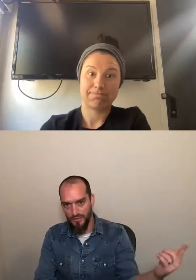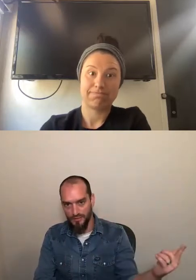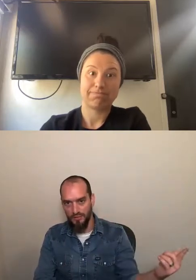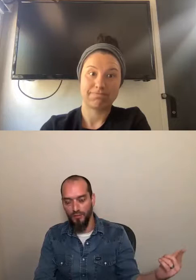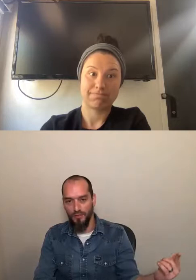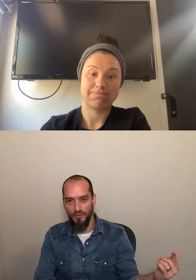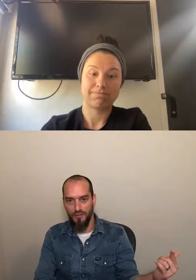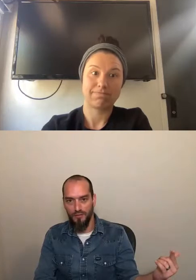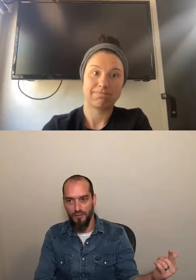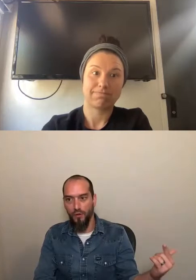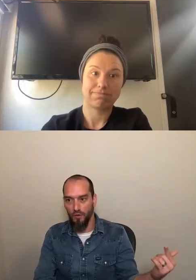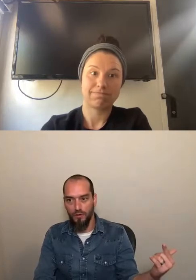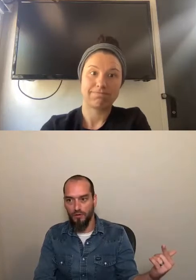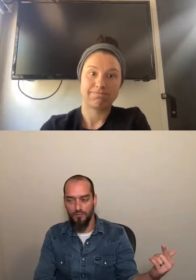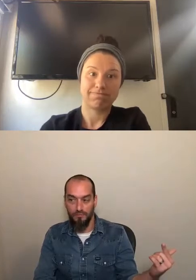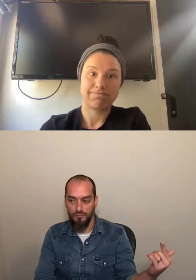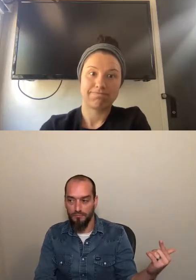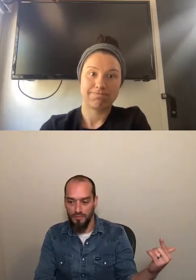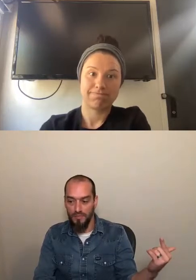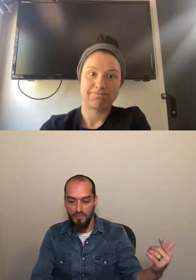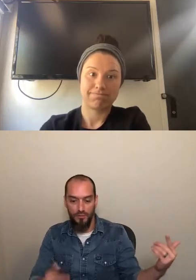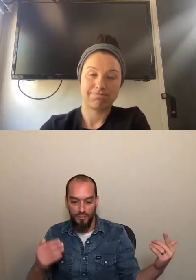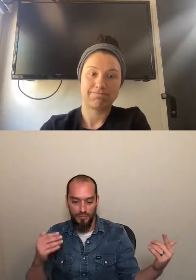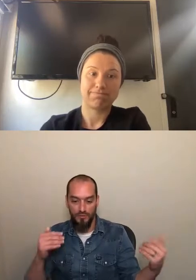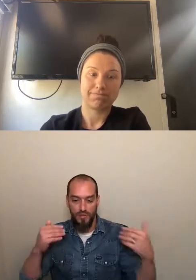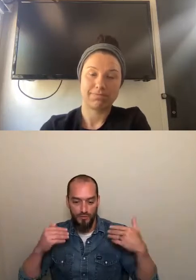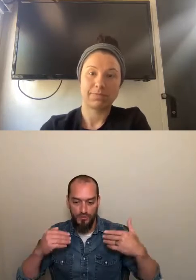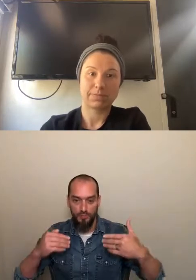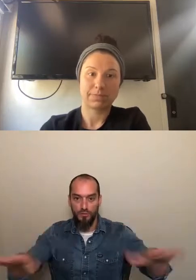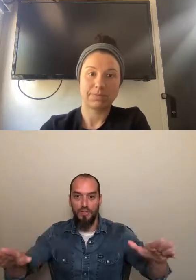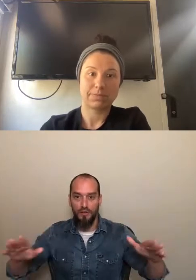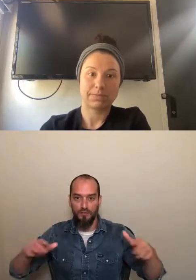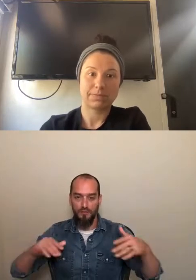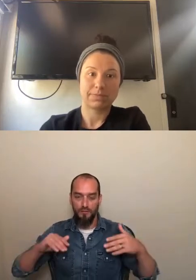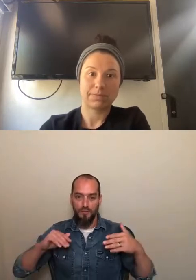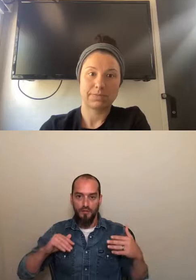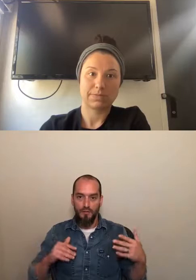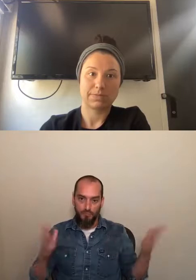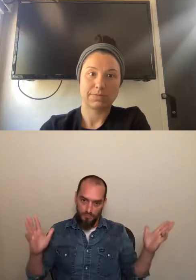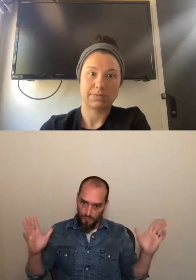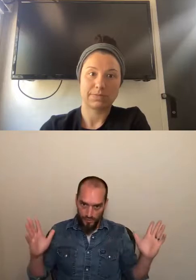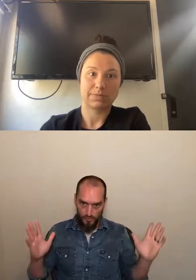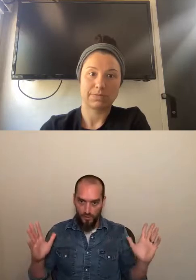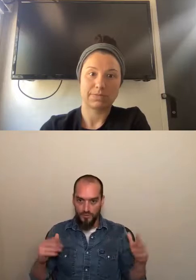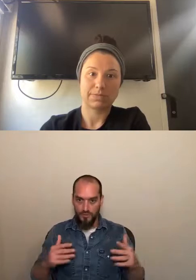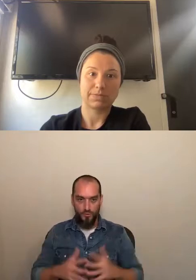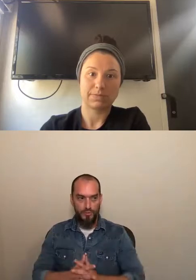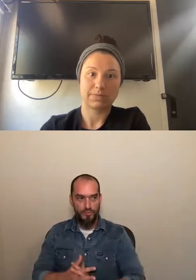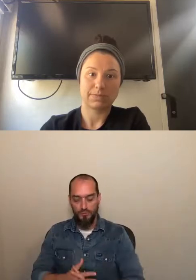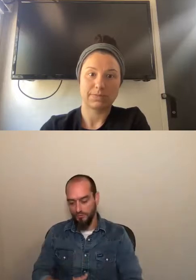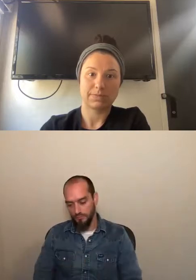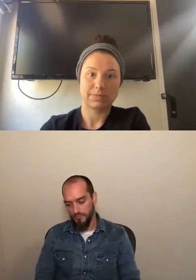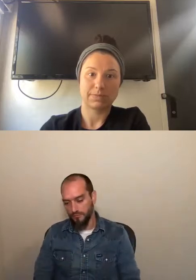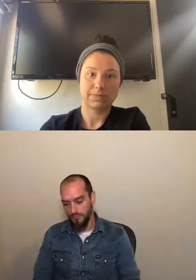you had to deal with. Or in some situations, those doctors get pushed out. I don't know what the